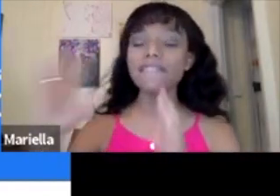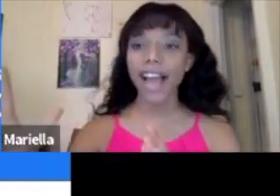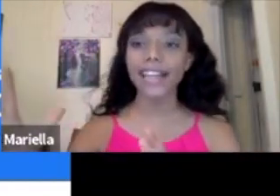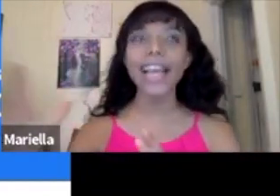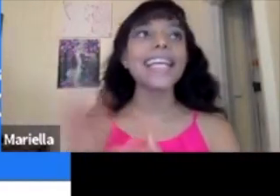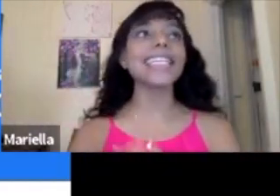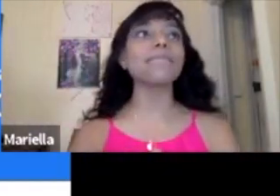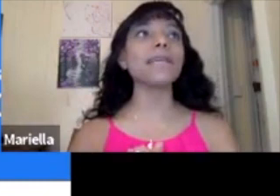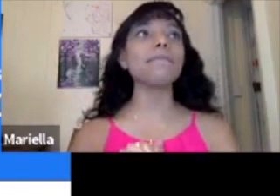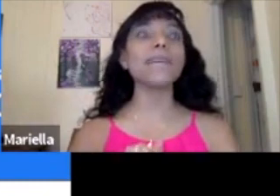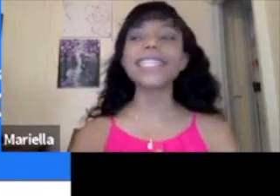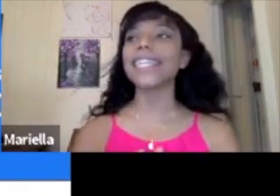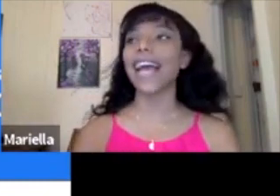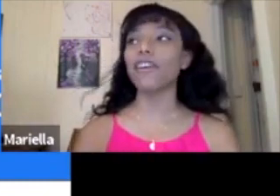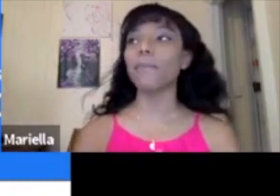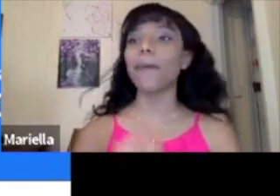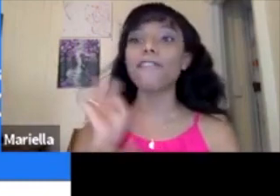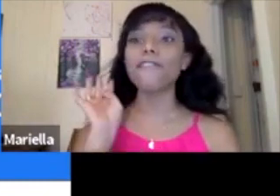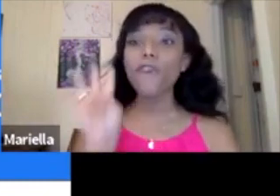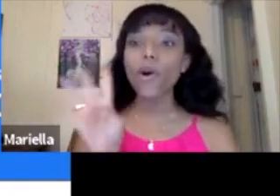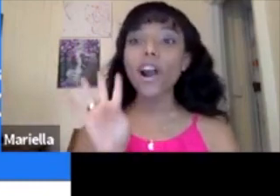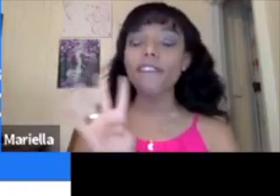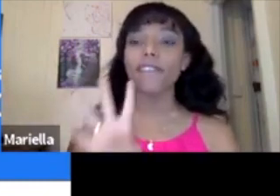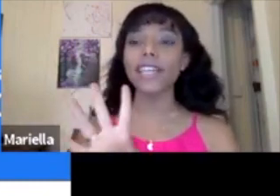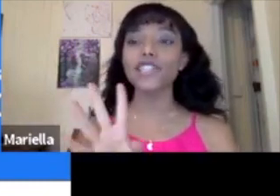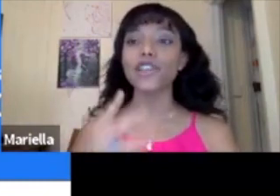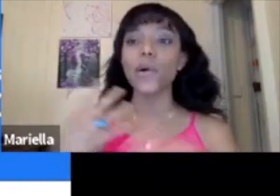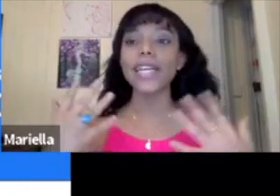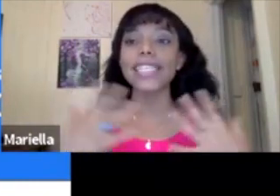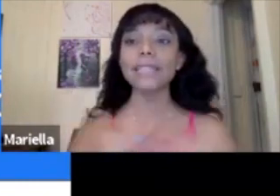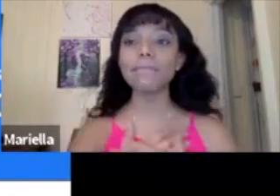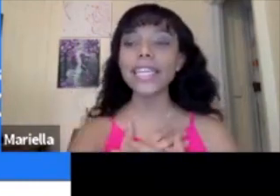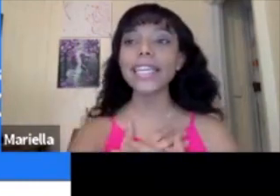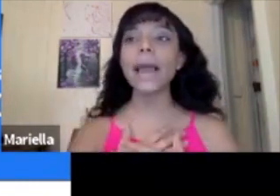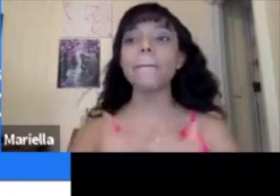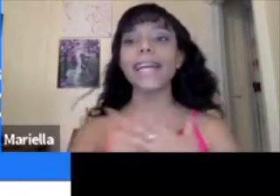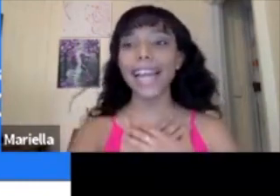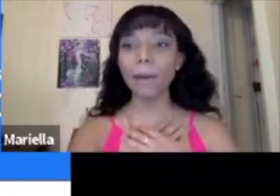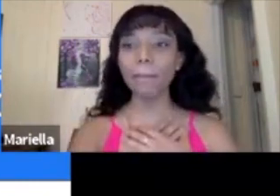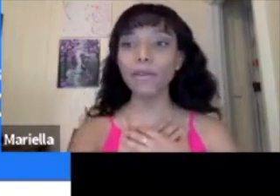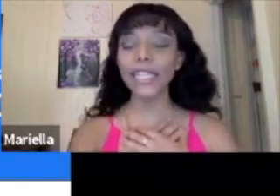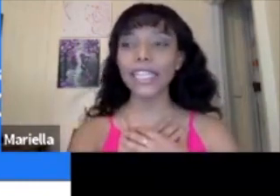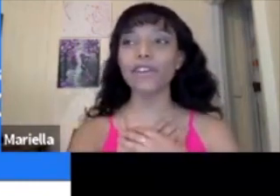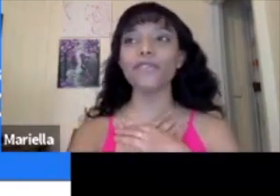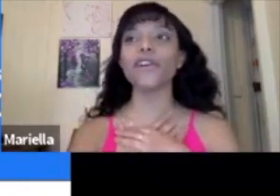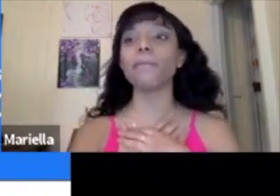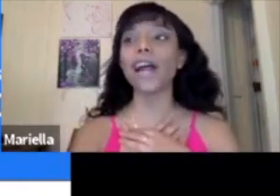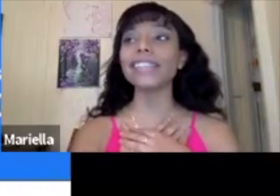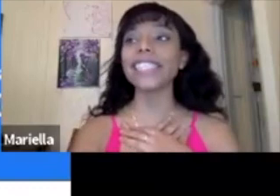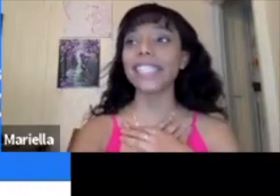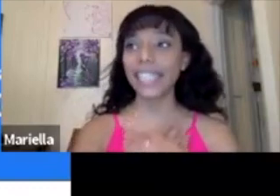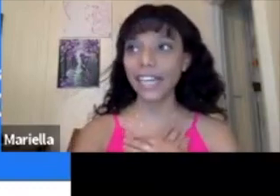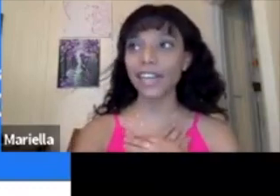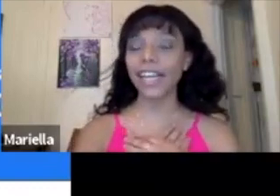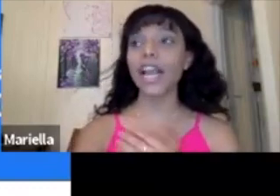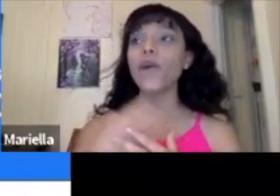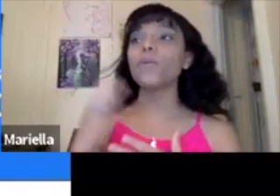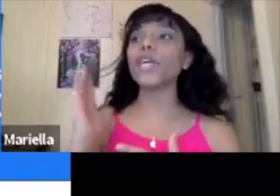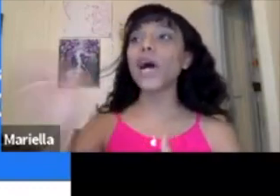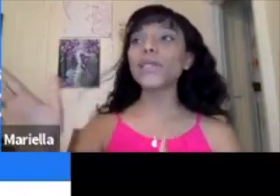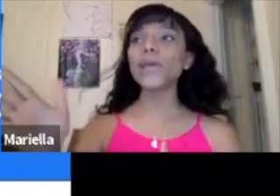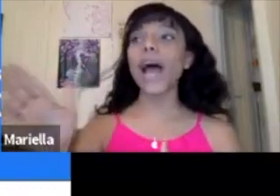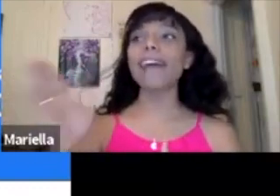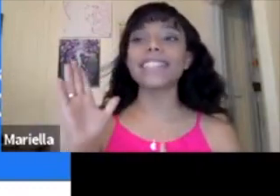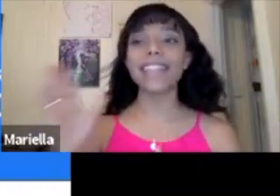this event is being put together by 4 of us. So it's me, Mariella Paulino from Private Hearing.